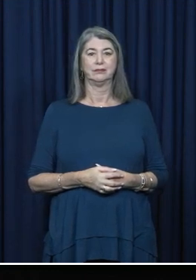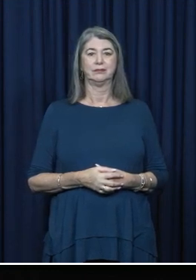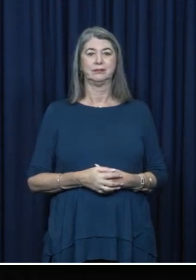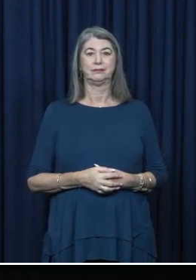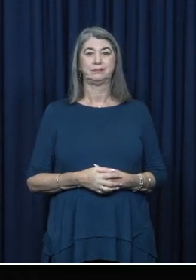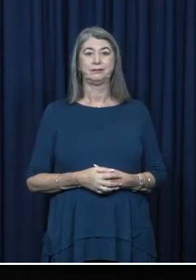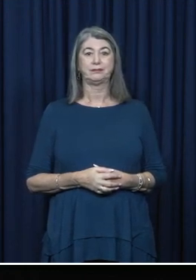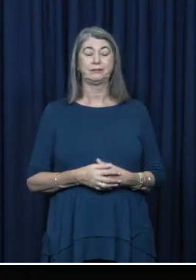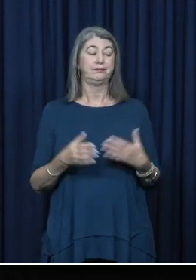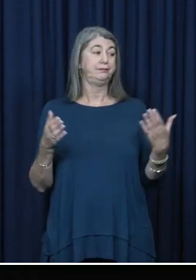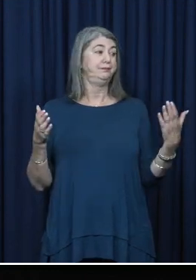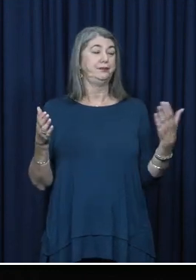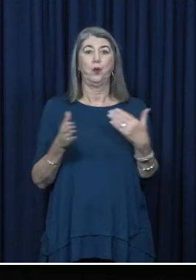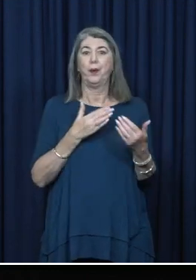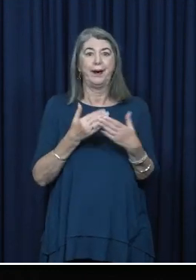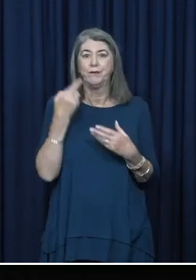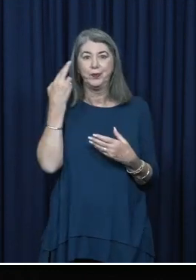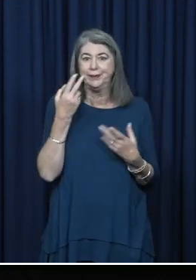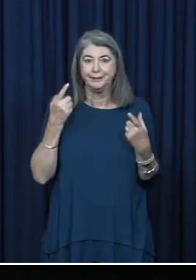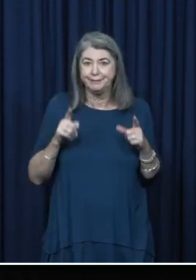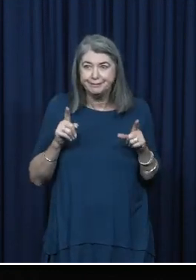If for whatever reason,